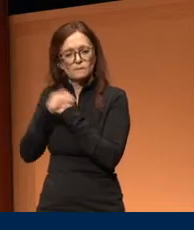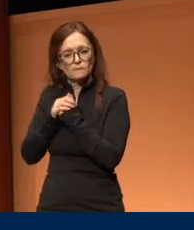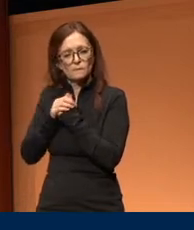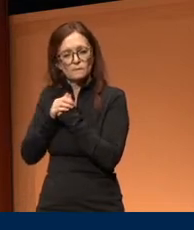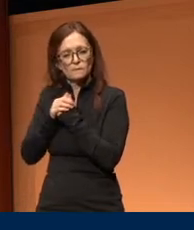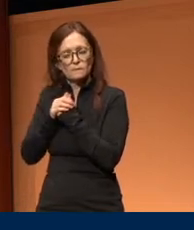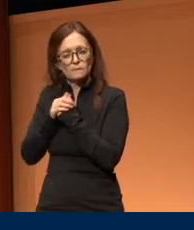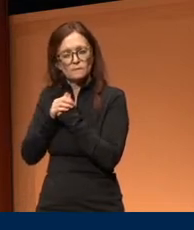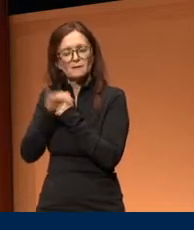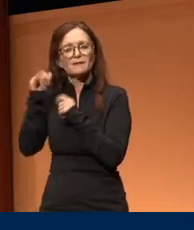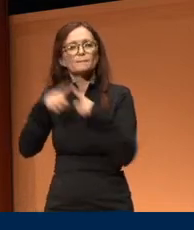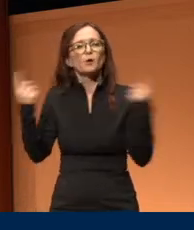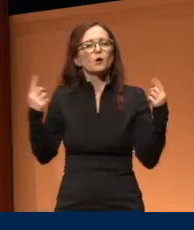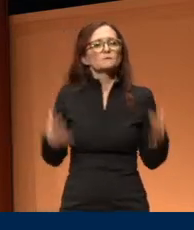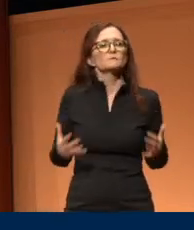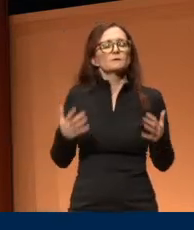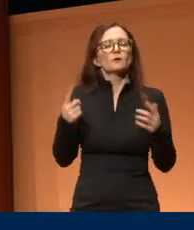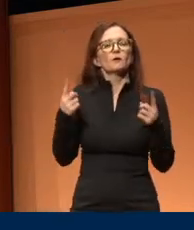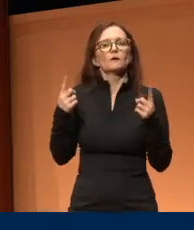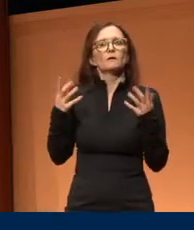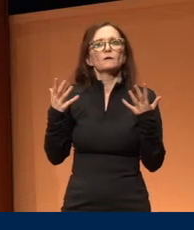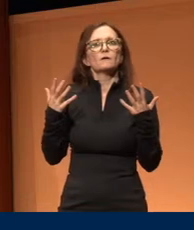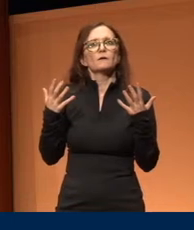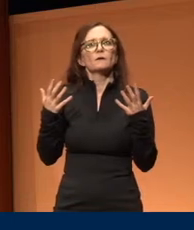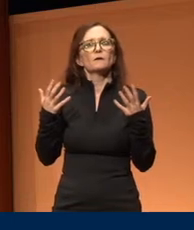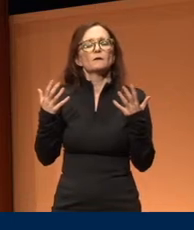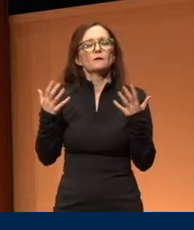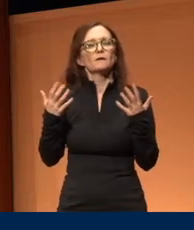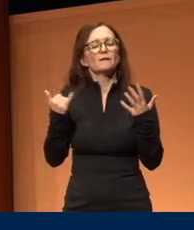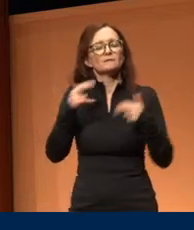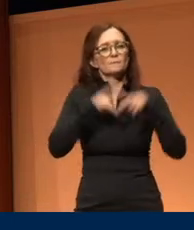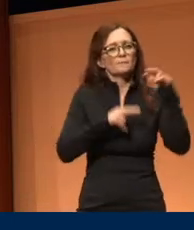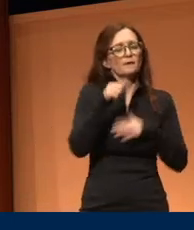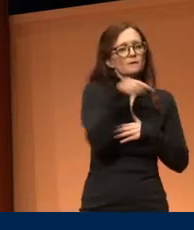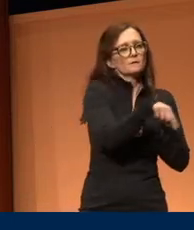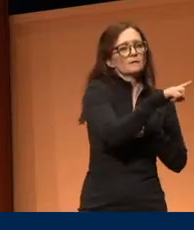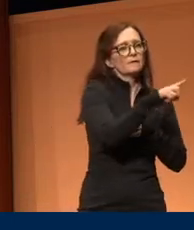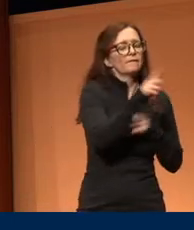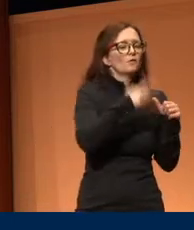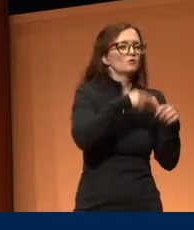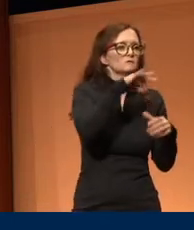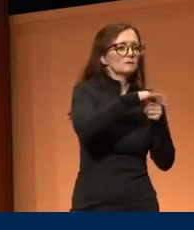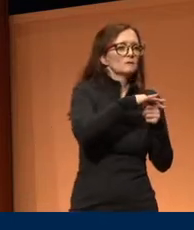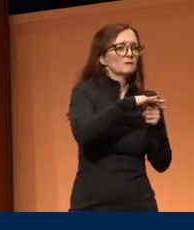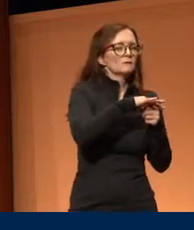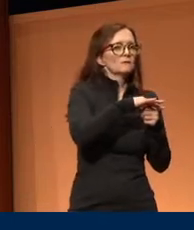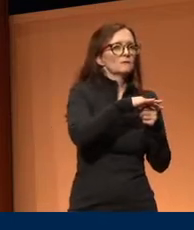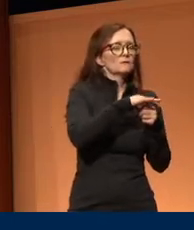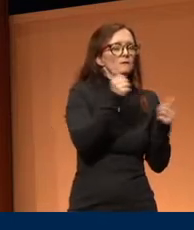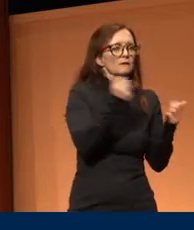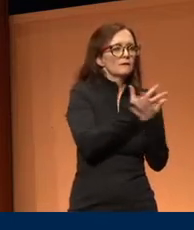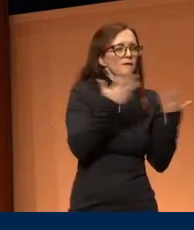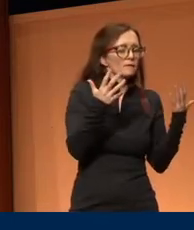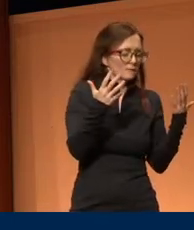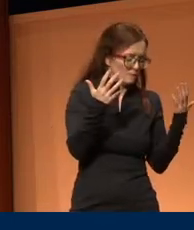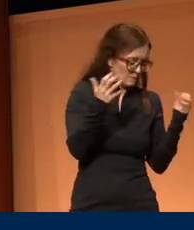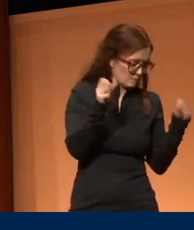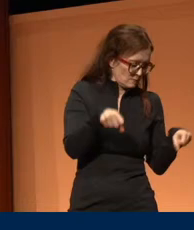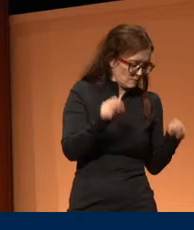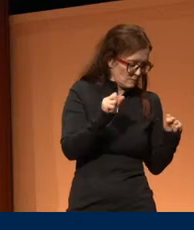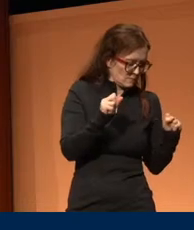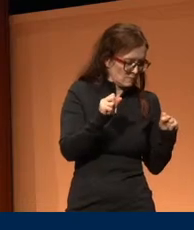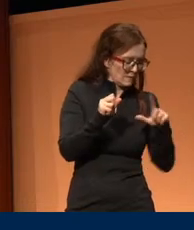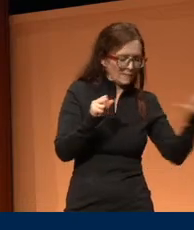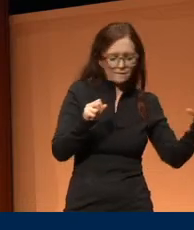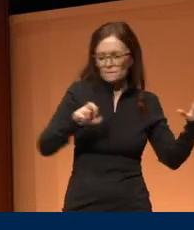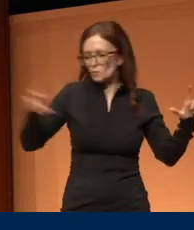the partisanship that it's built on and the electoral method of selection that basically means you come in with a label, I'm on the left,